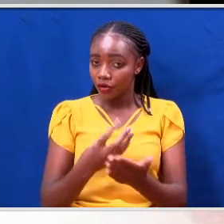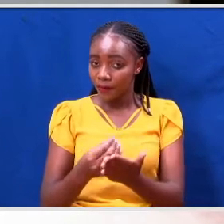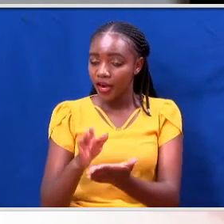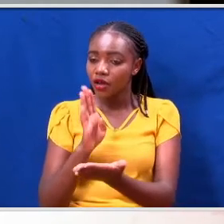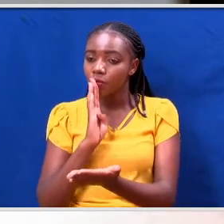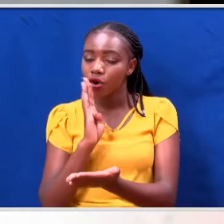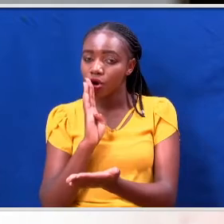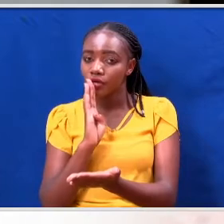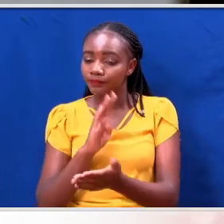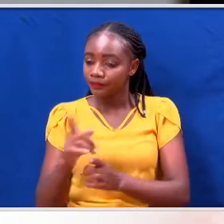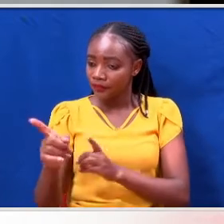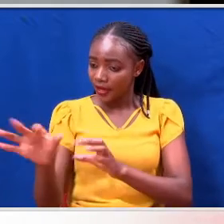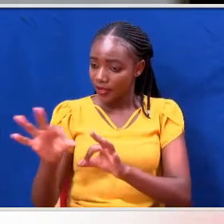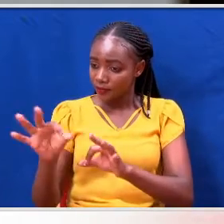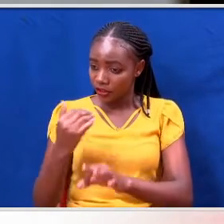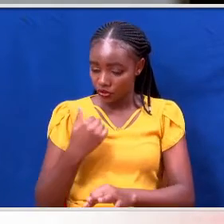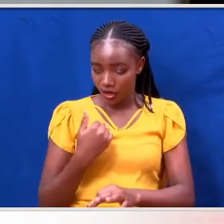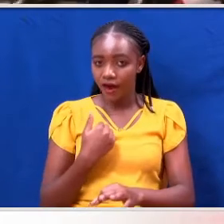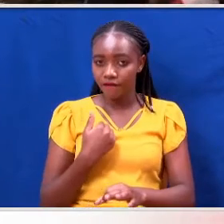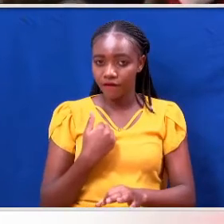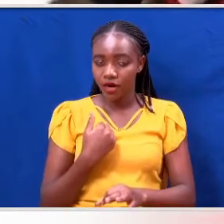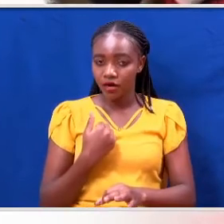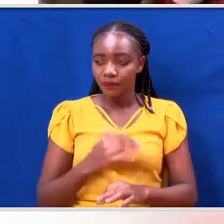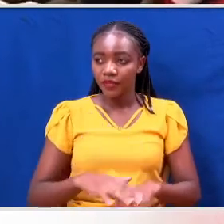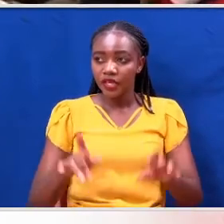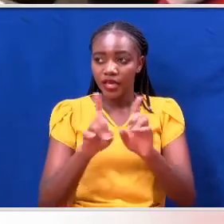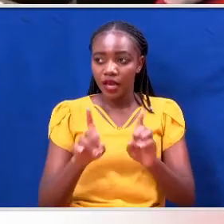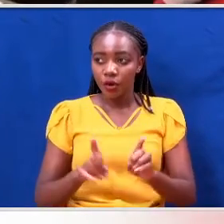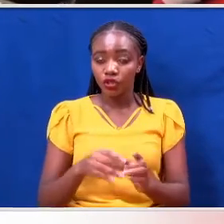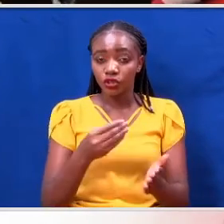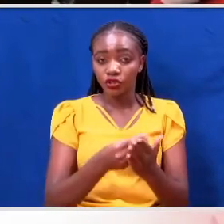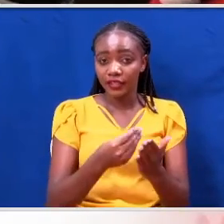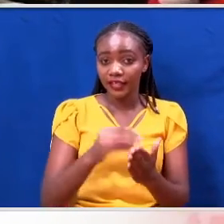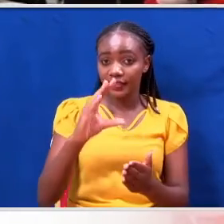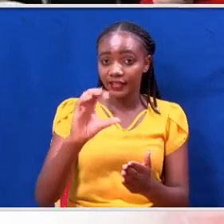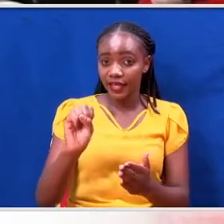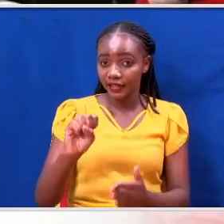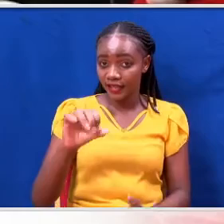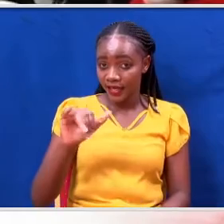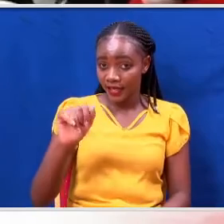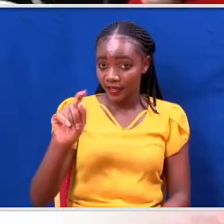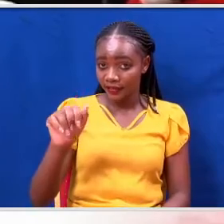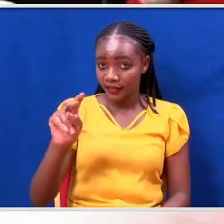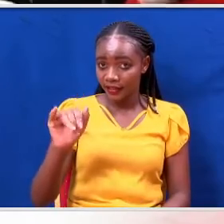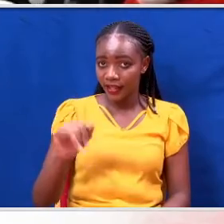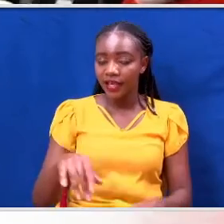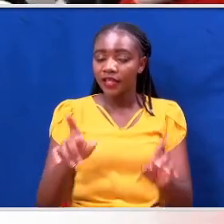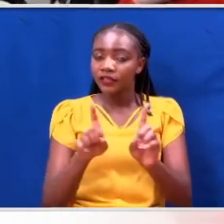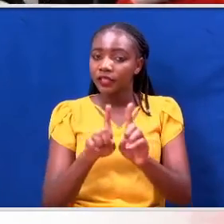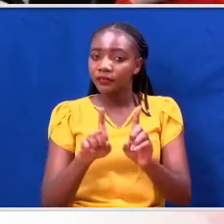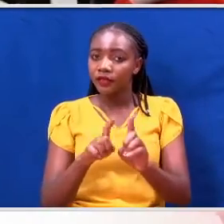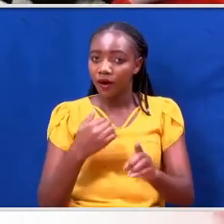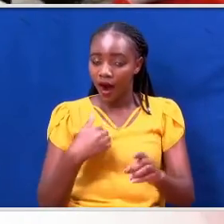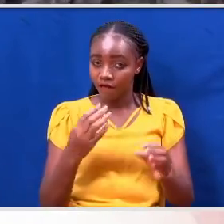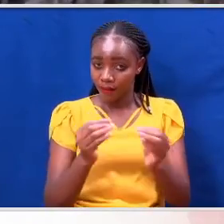and in a predictable fashion. Meanwhile, Treasury Cabinet Secretary Ukuru Yatani has met stakeholders in